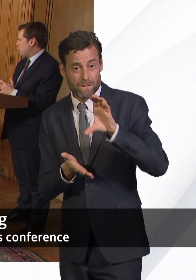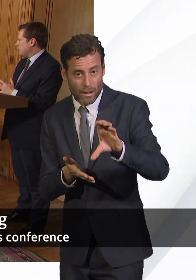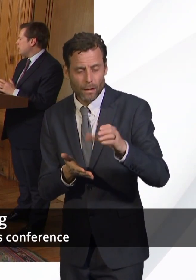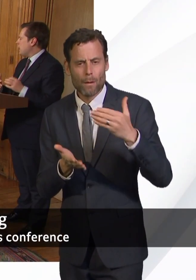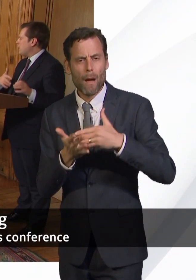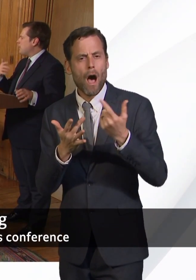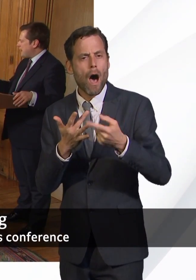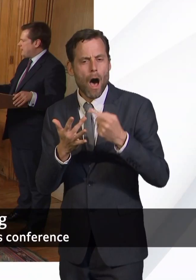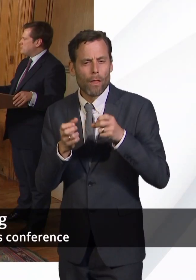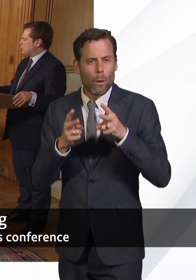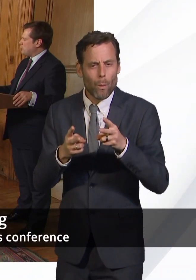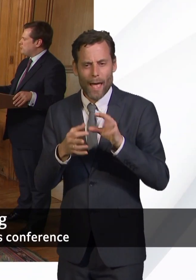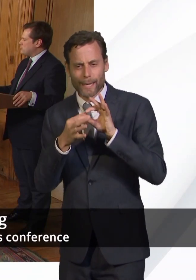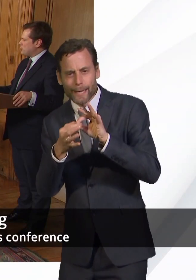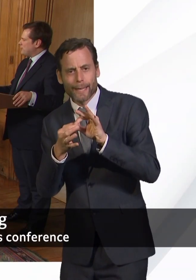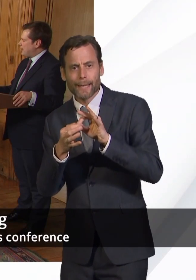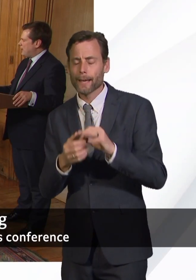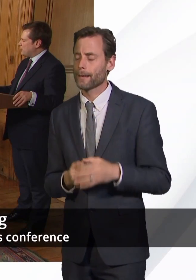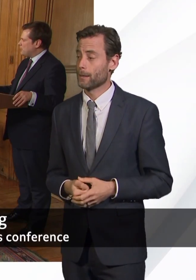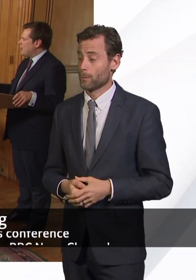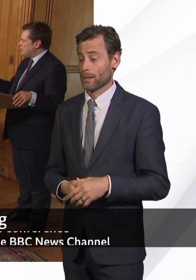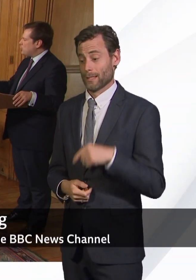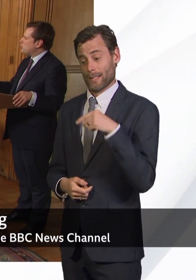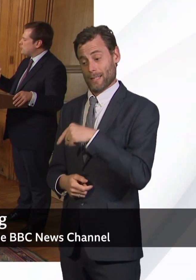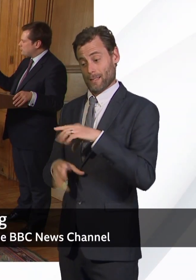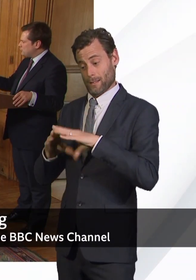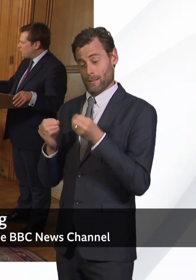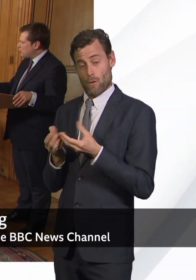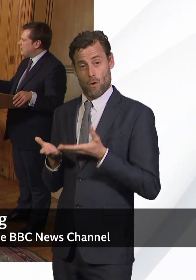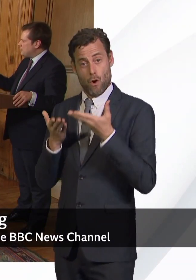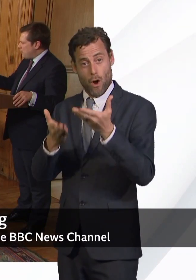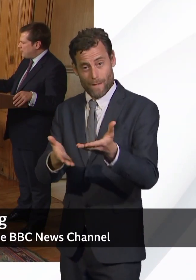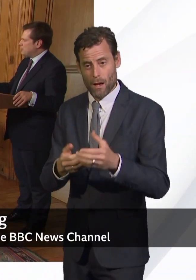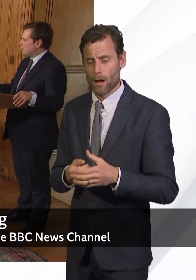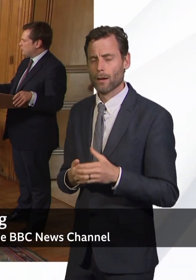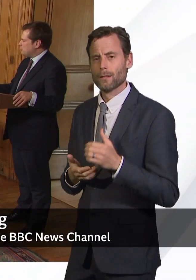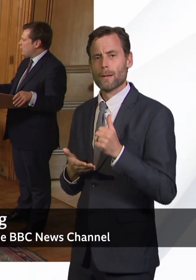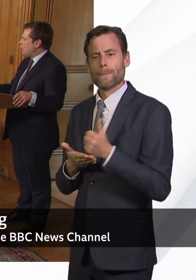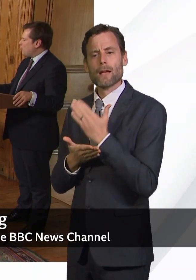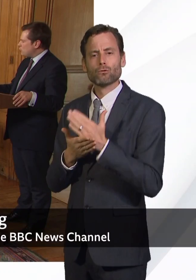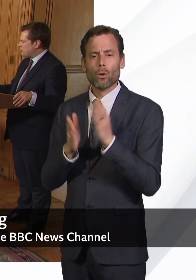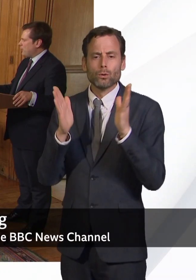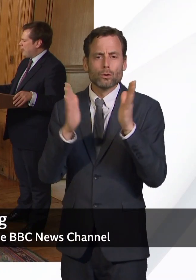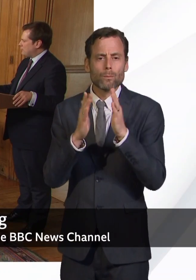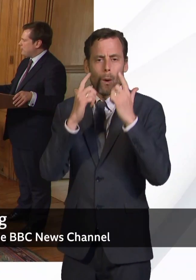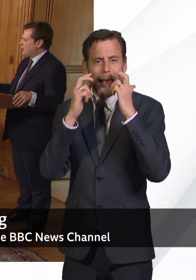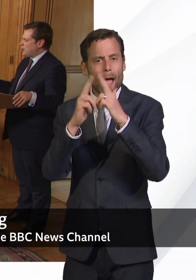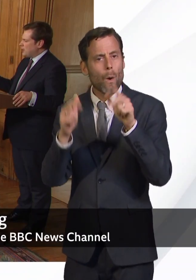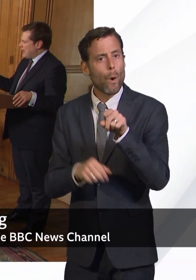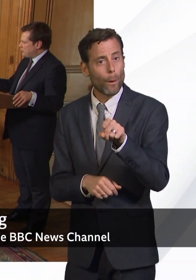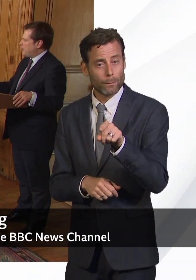as well. And the package includes ensuring that care homes, including those smaller independent homes, also